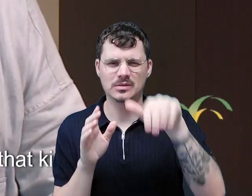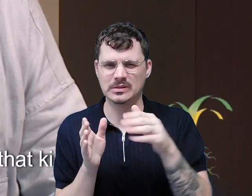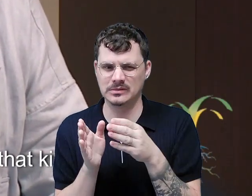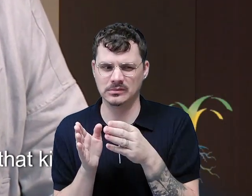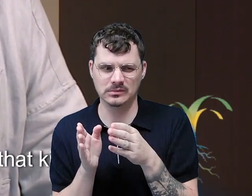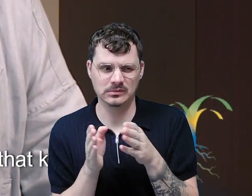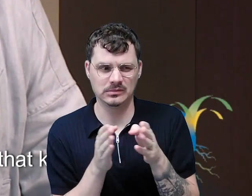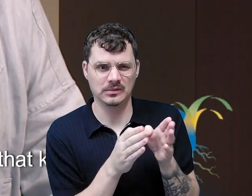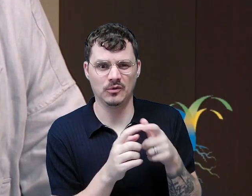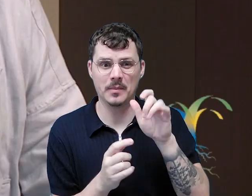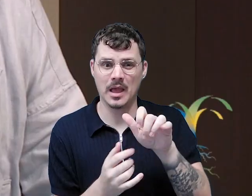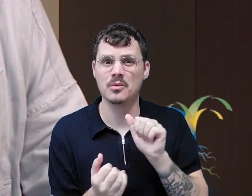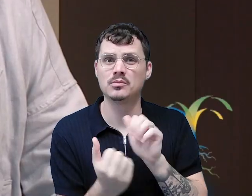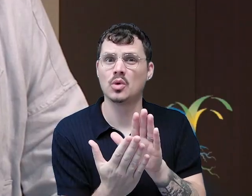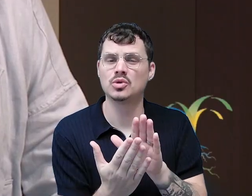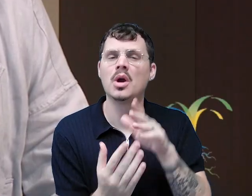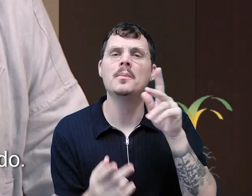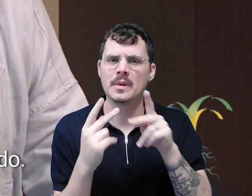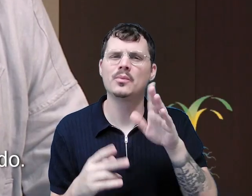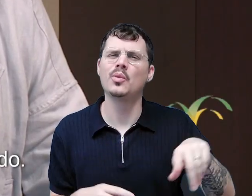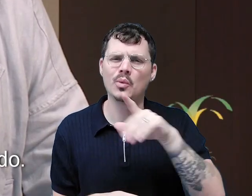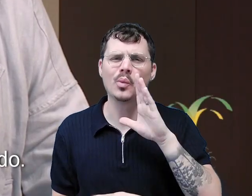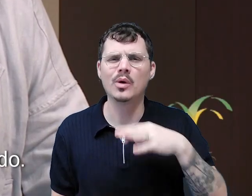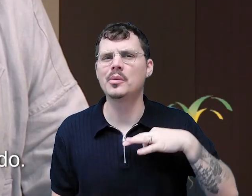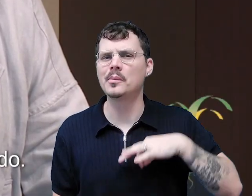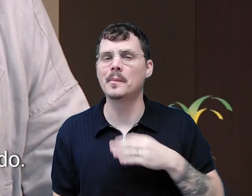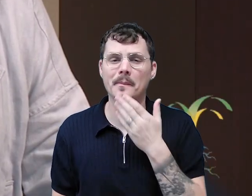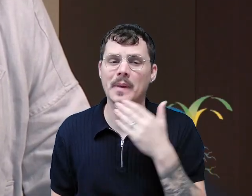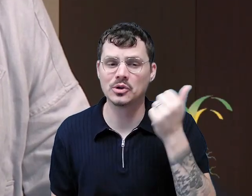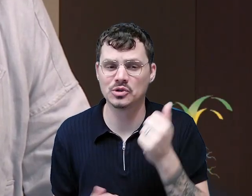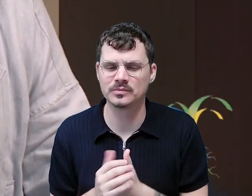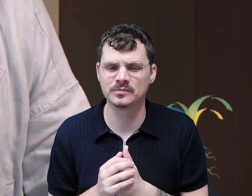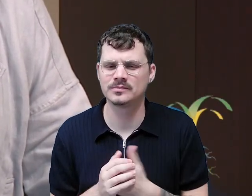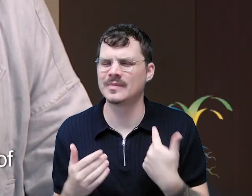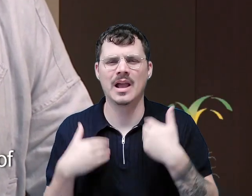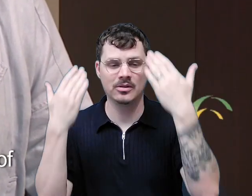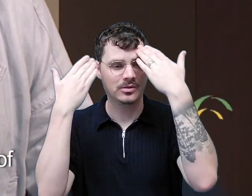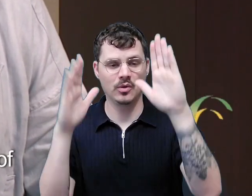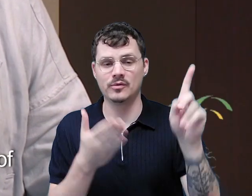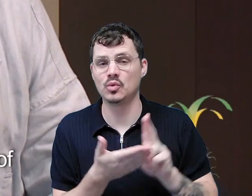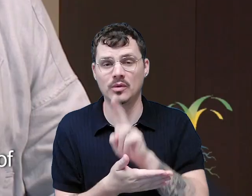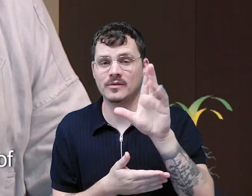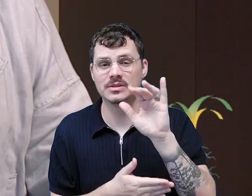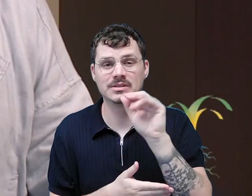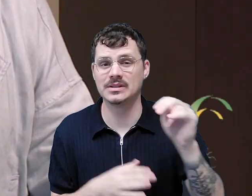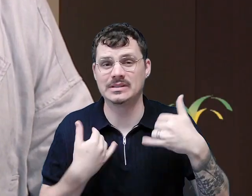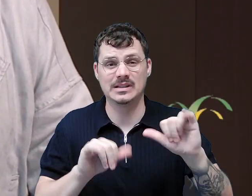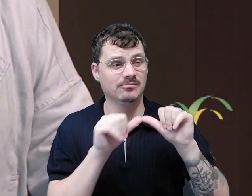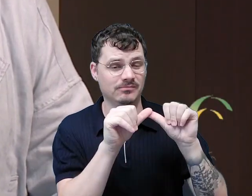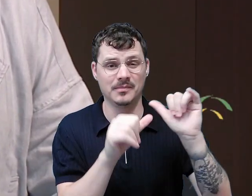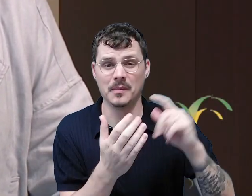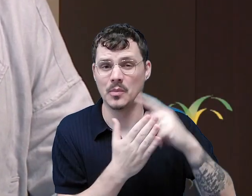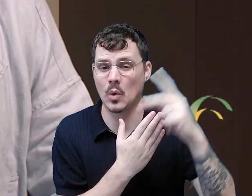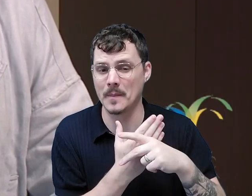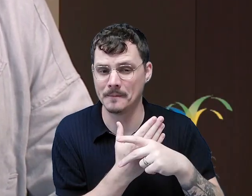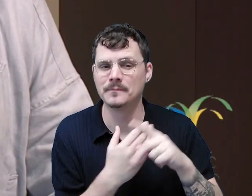stay away from that kind of approach, the better people are going to do. I don't know if the University of Cincinnati still